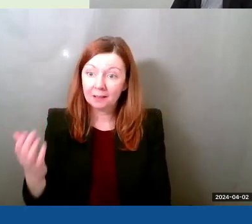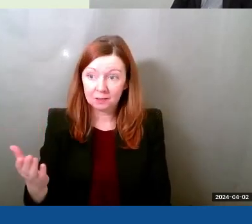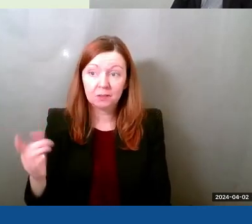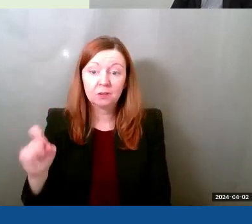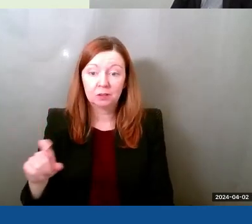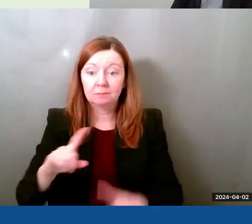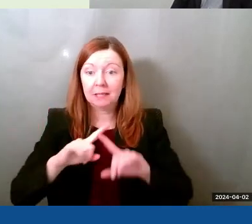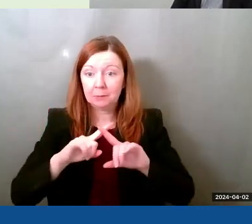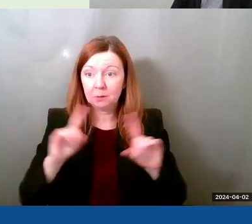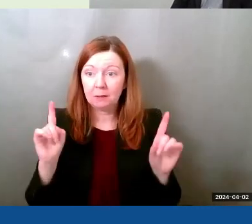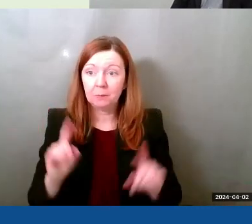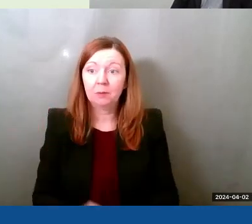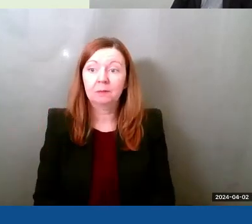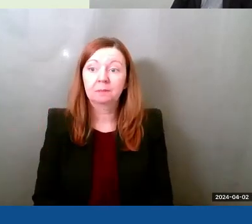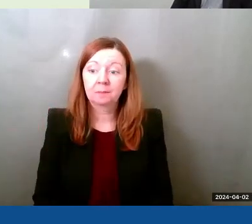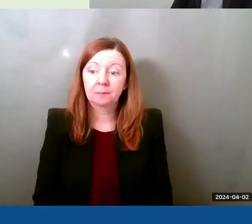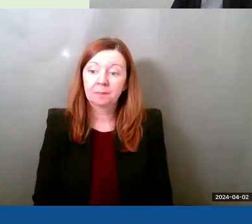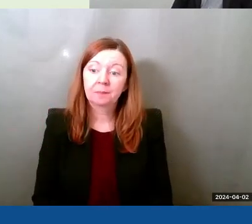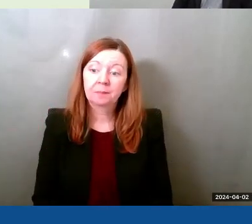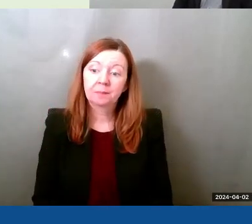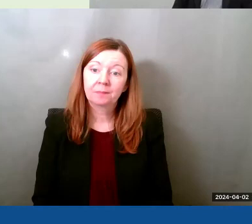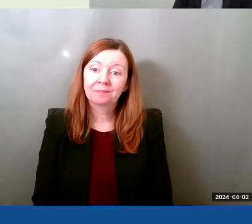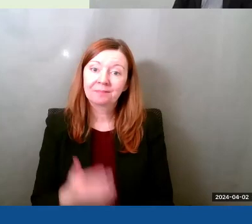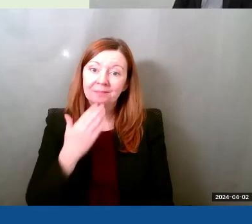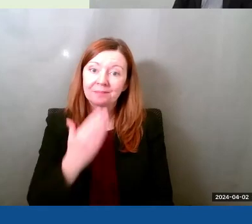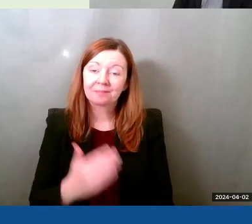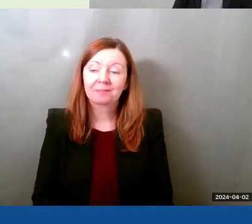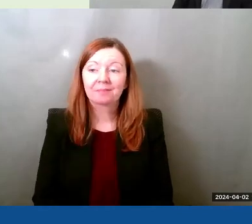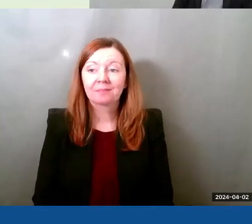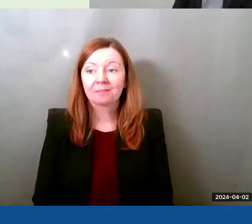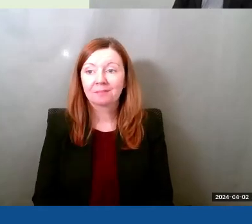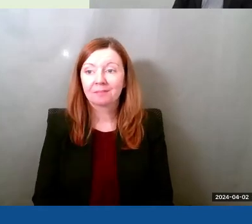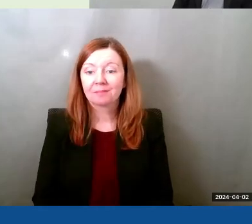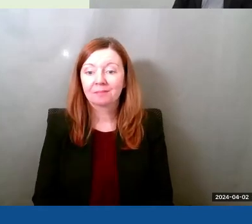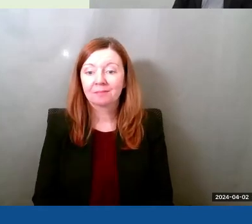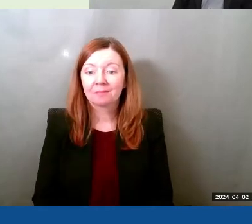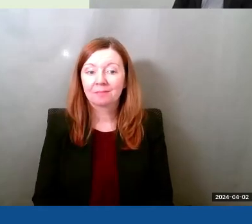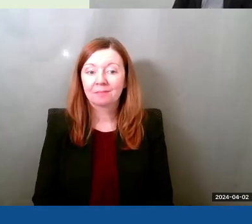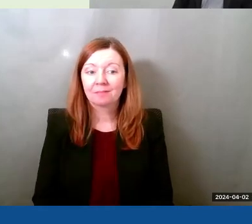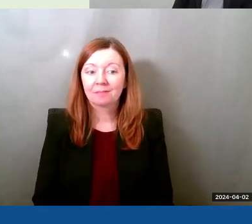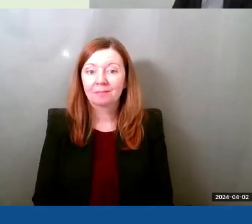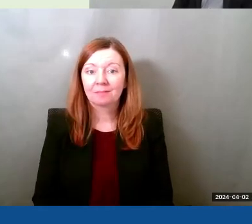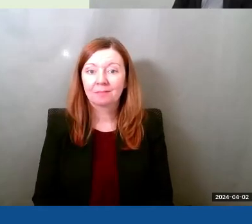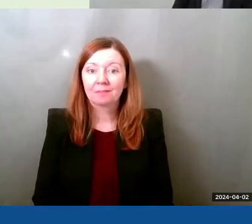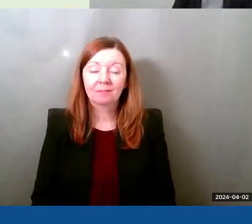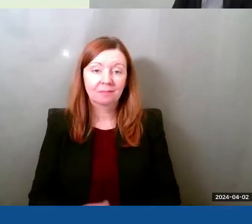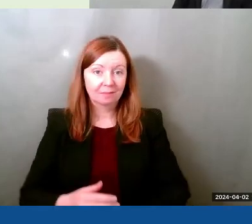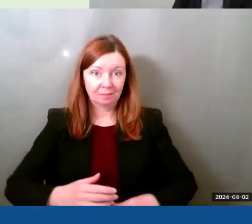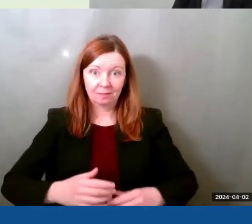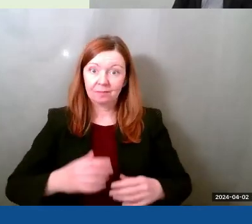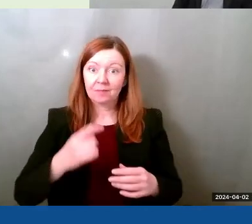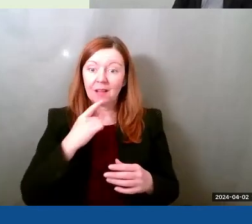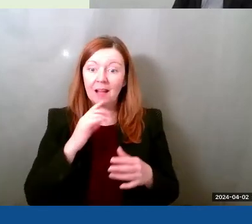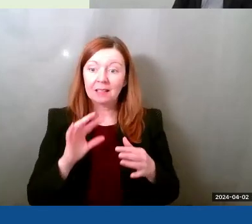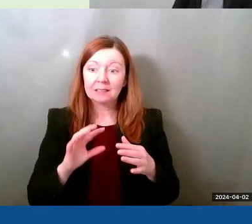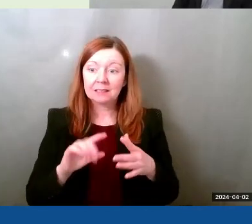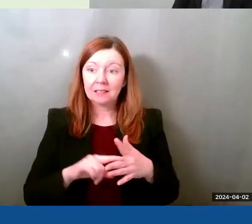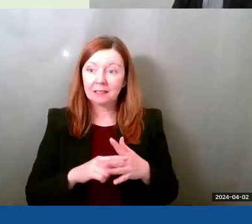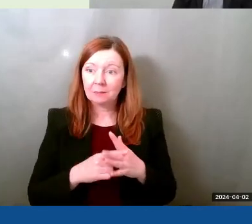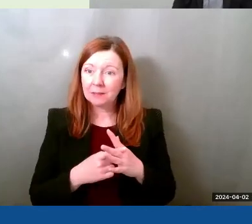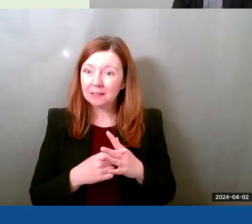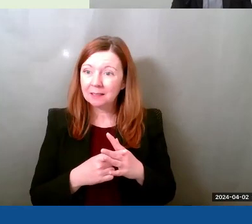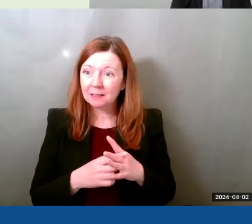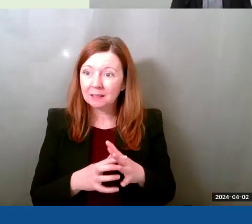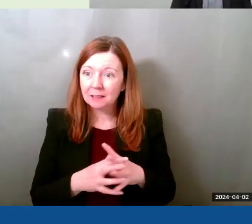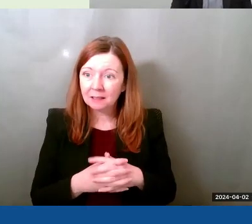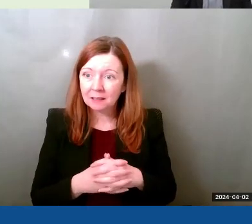be able to unmute at this time. Thank you. I was saying at the beginning, I was totally against Please this state your name project. for